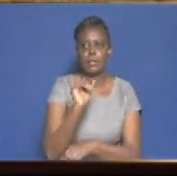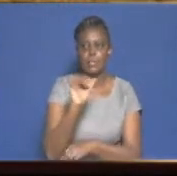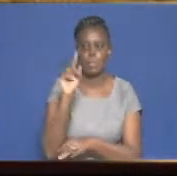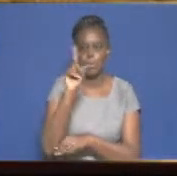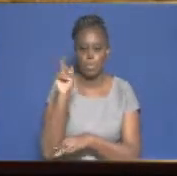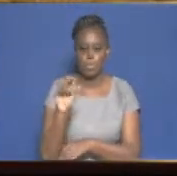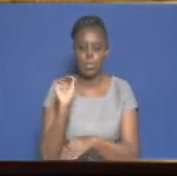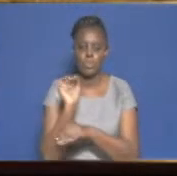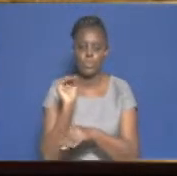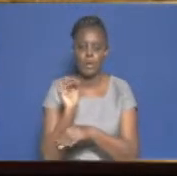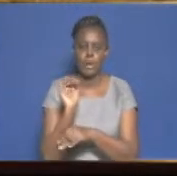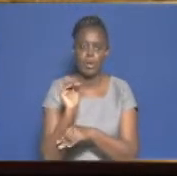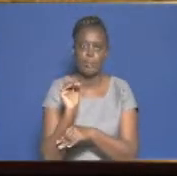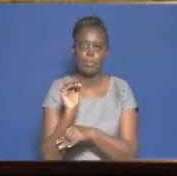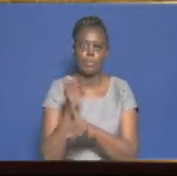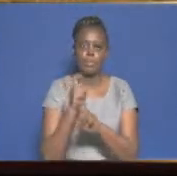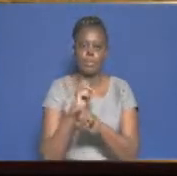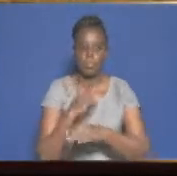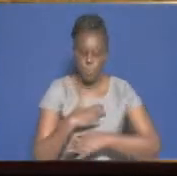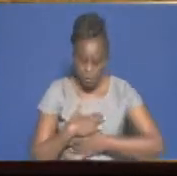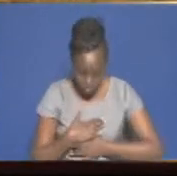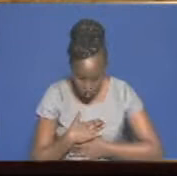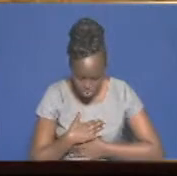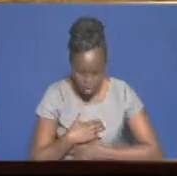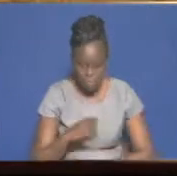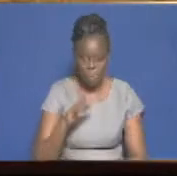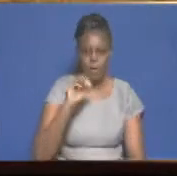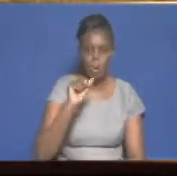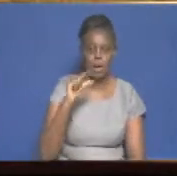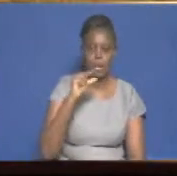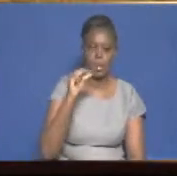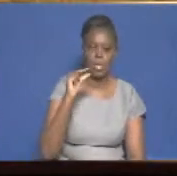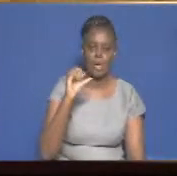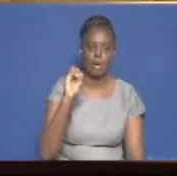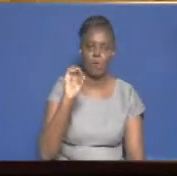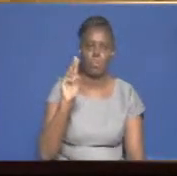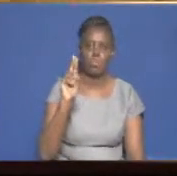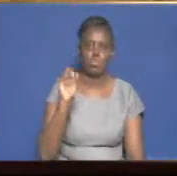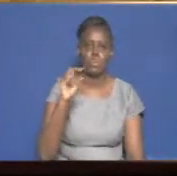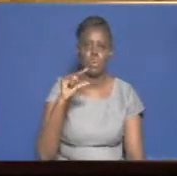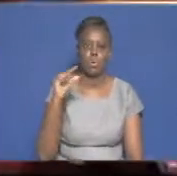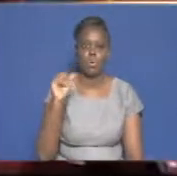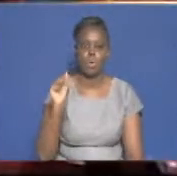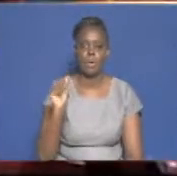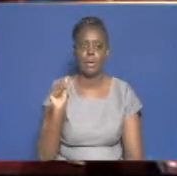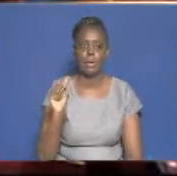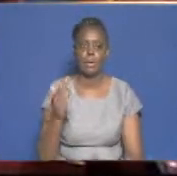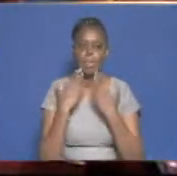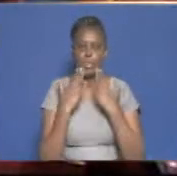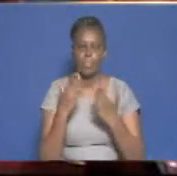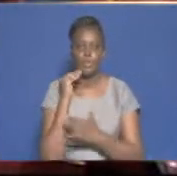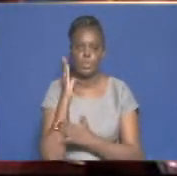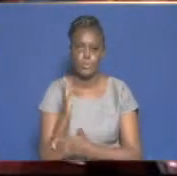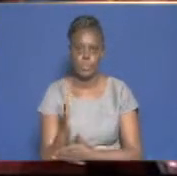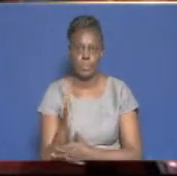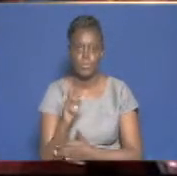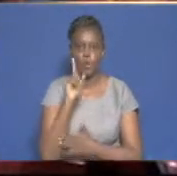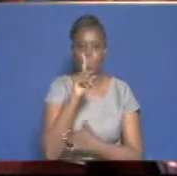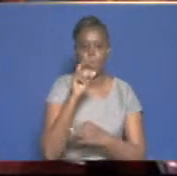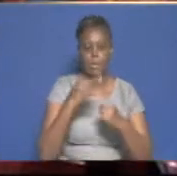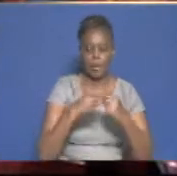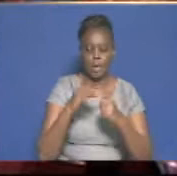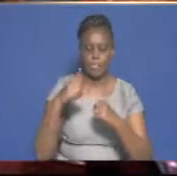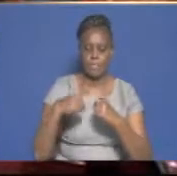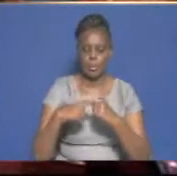question be asked on his behalf by the member for Alego Usonga, the Honorable Atandi. Thank you, Honorable Speaker. I rise to ask question 186